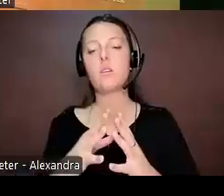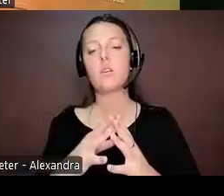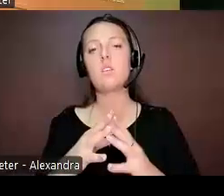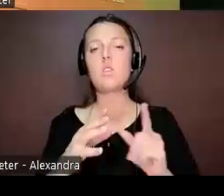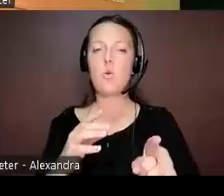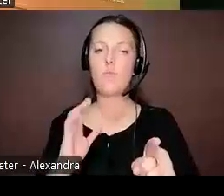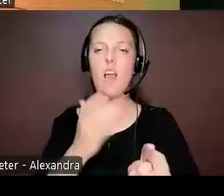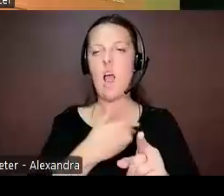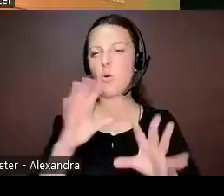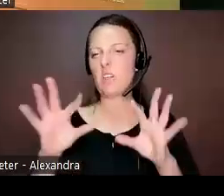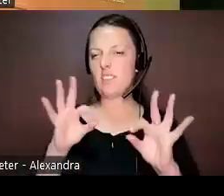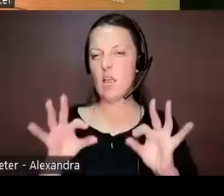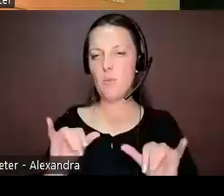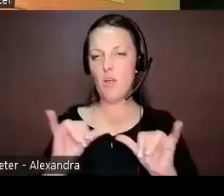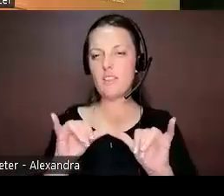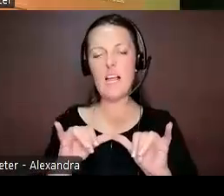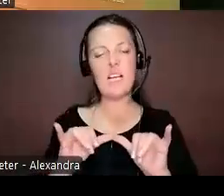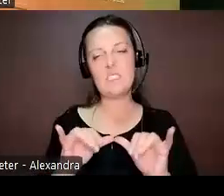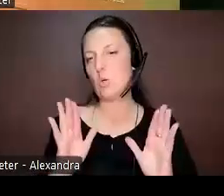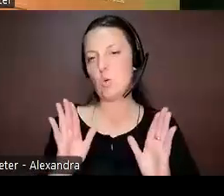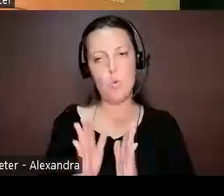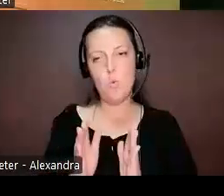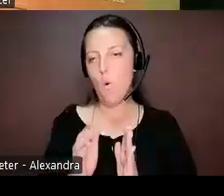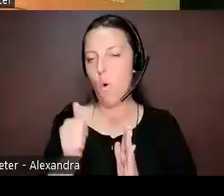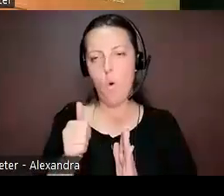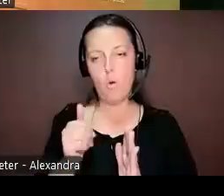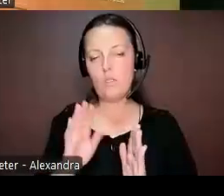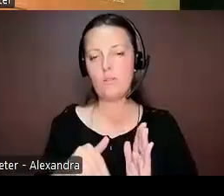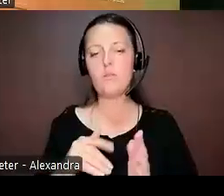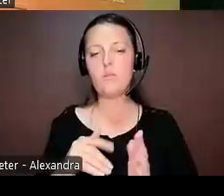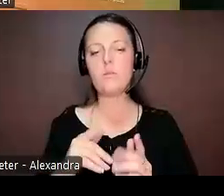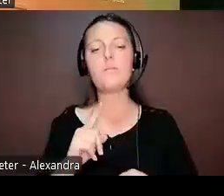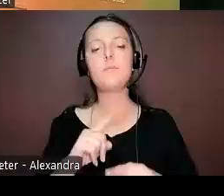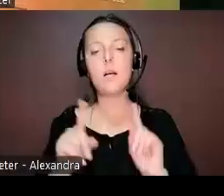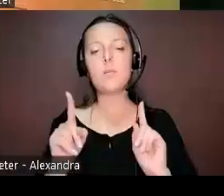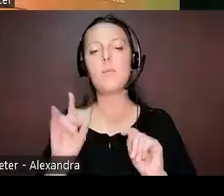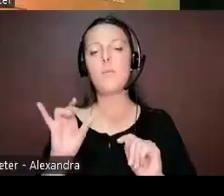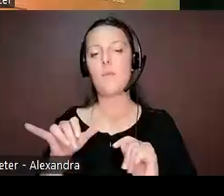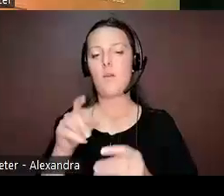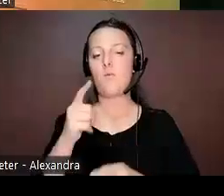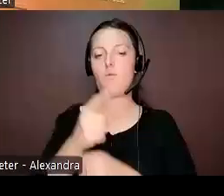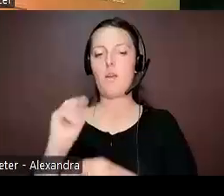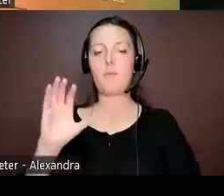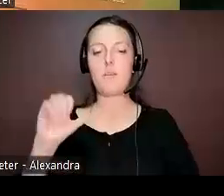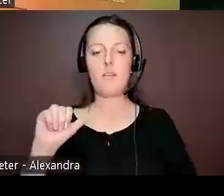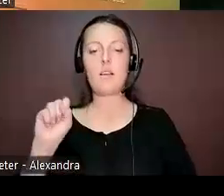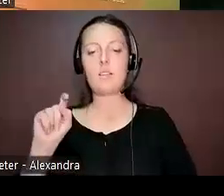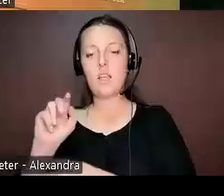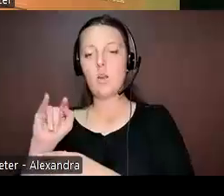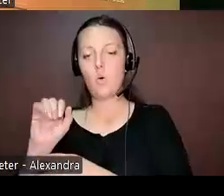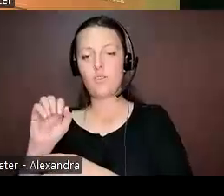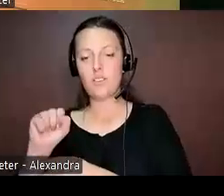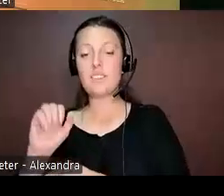small, that right MCA stenosis appears to predict the severity of